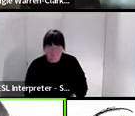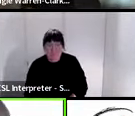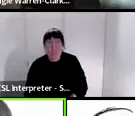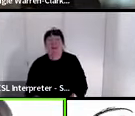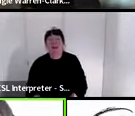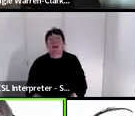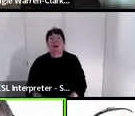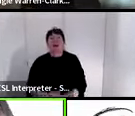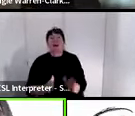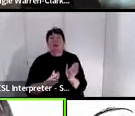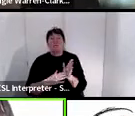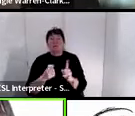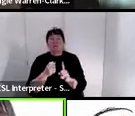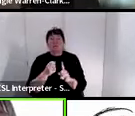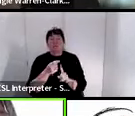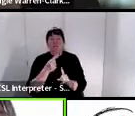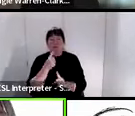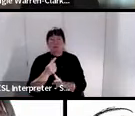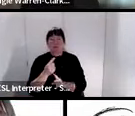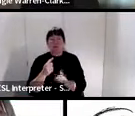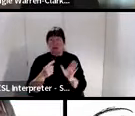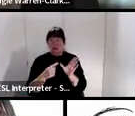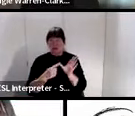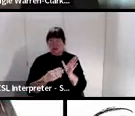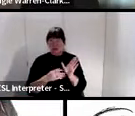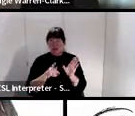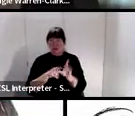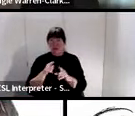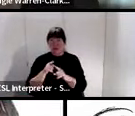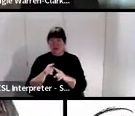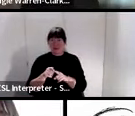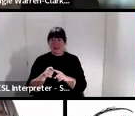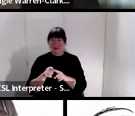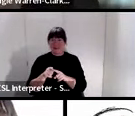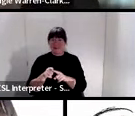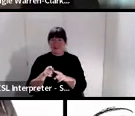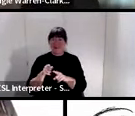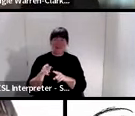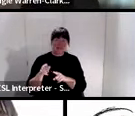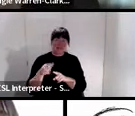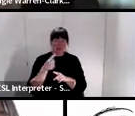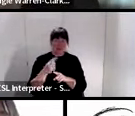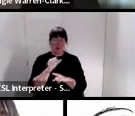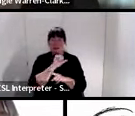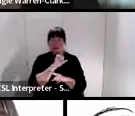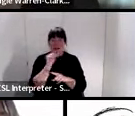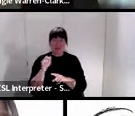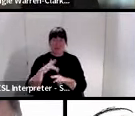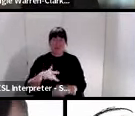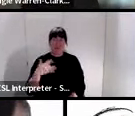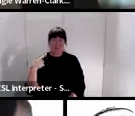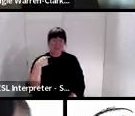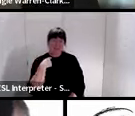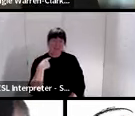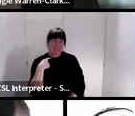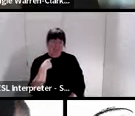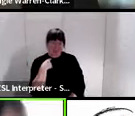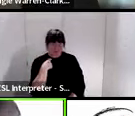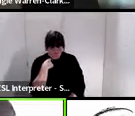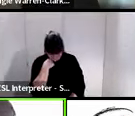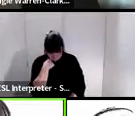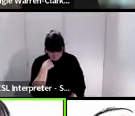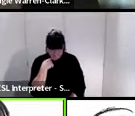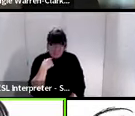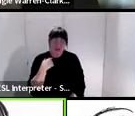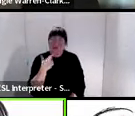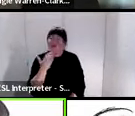Amy, I know you said that your experts are being disappointed, and so to avoid that, and also taking into